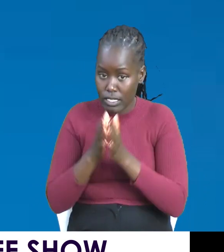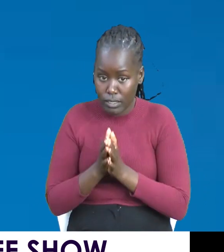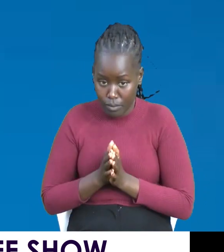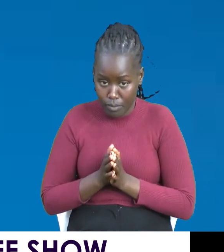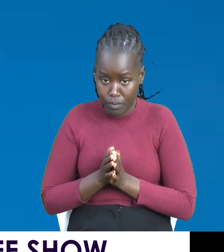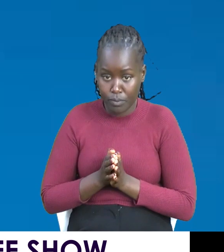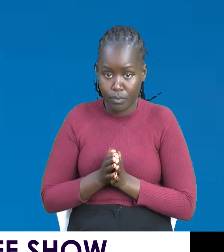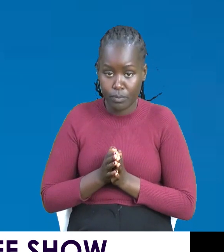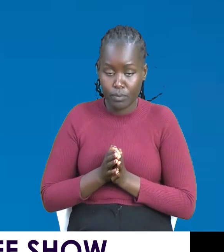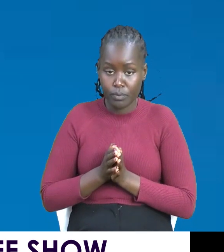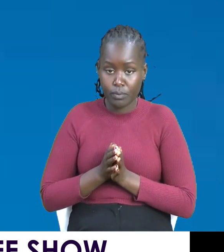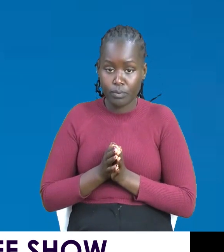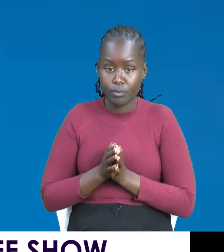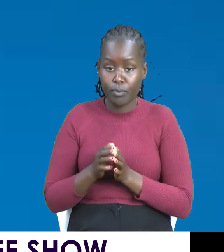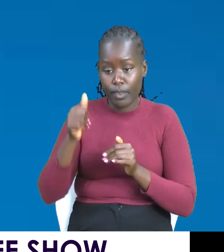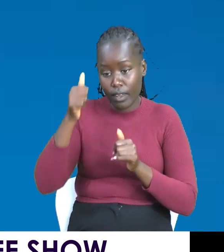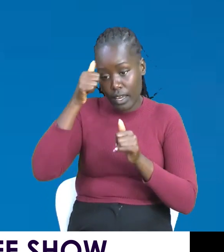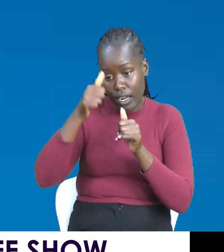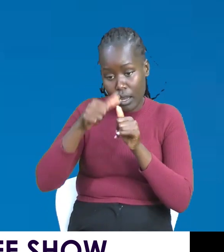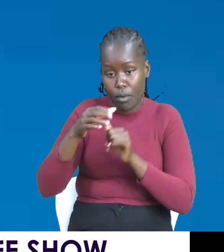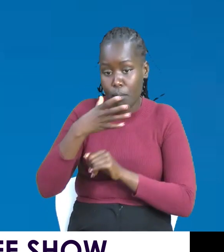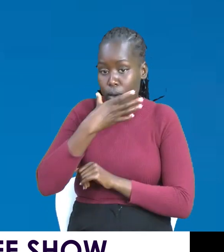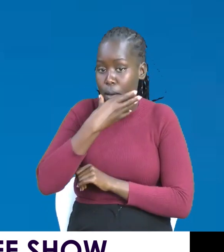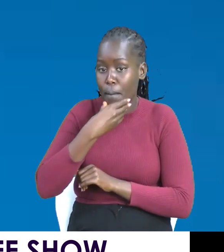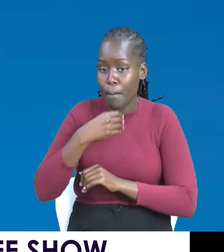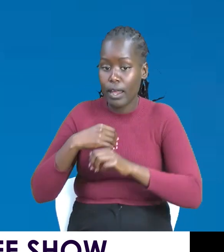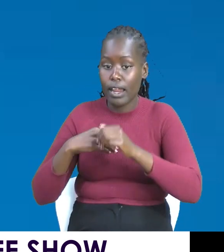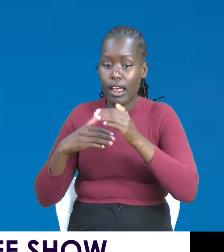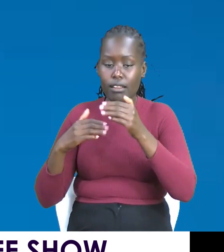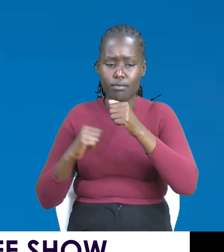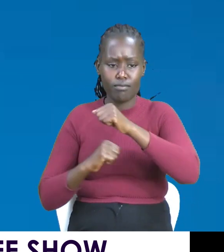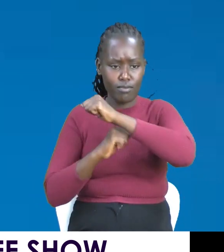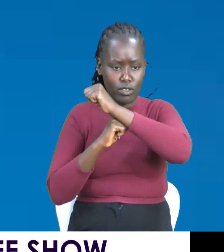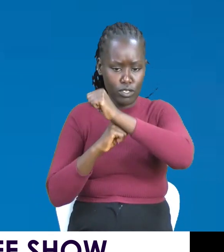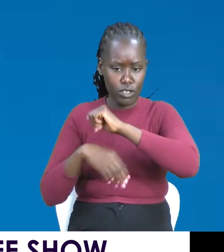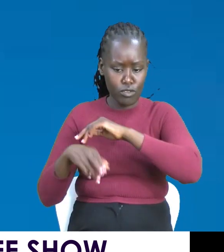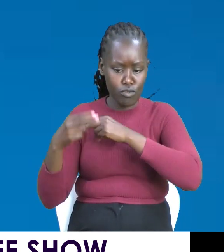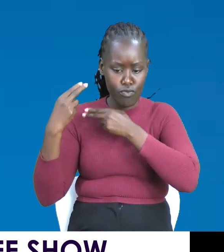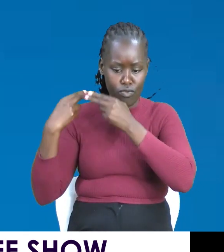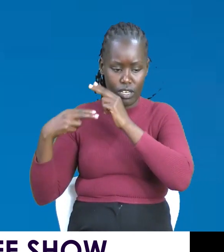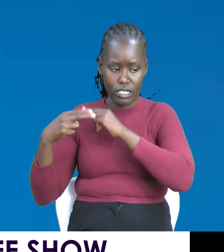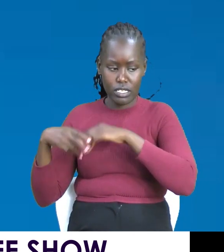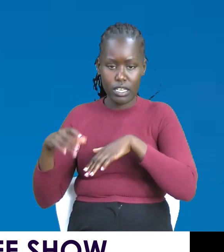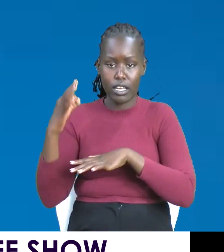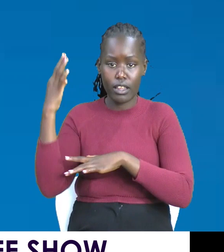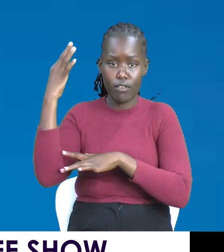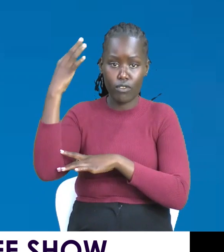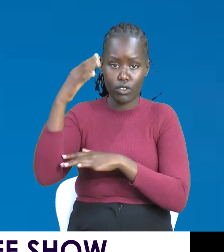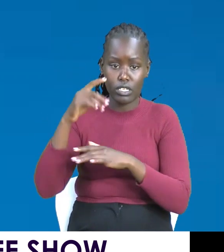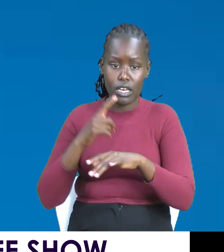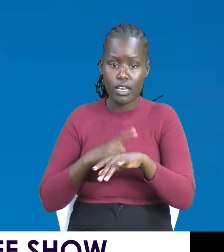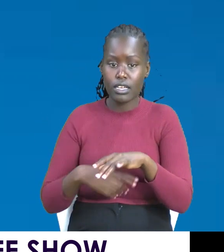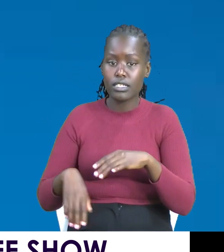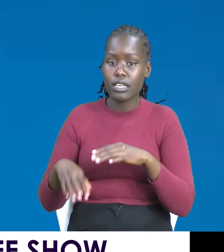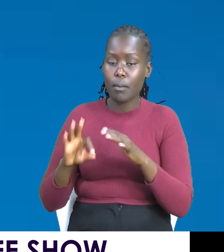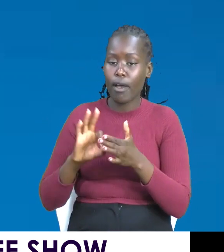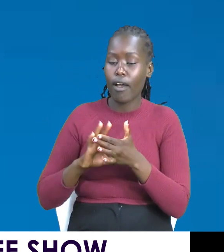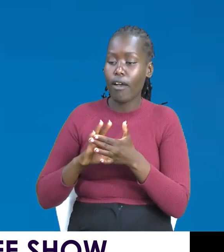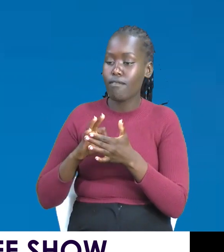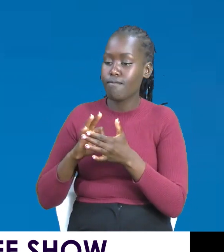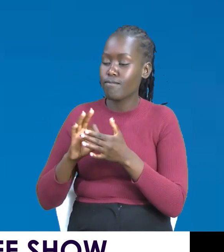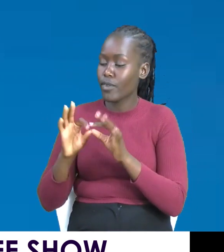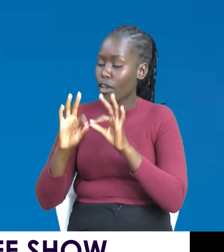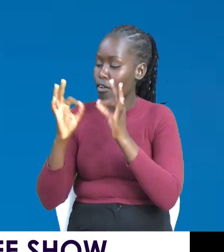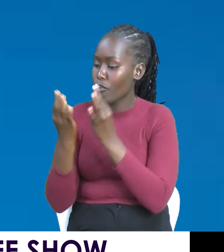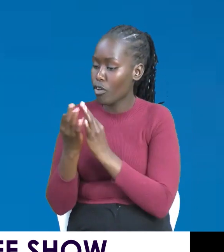into history. Remember, men are the bridges of history into the future. When a family falls,